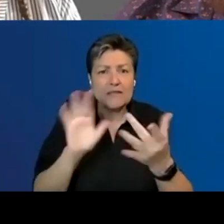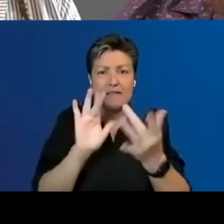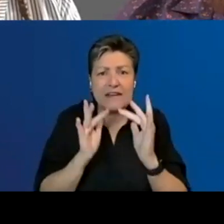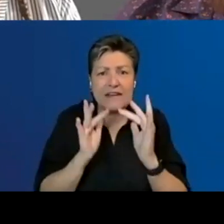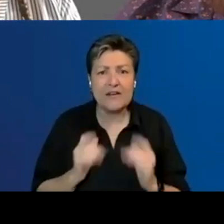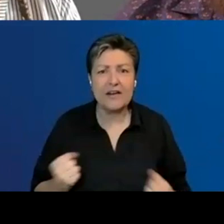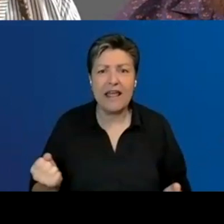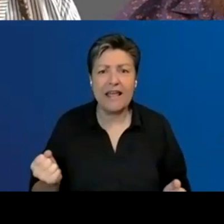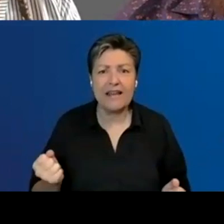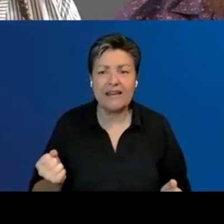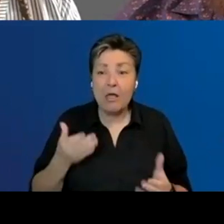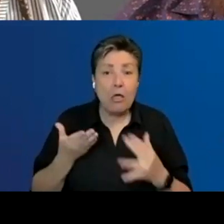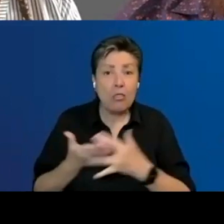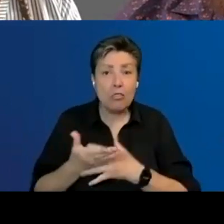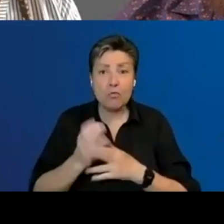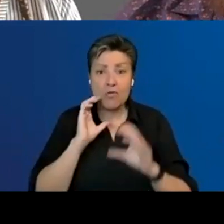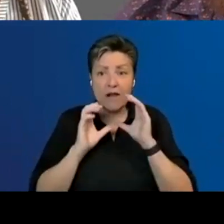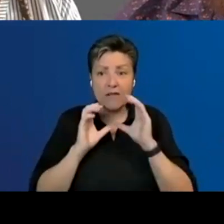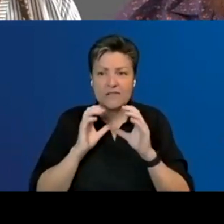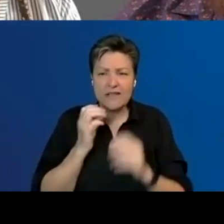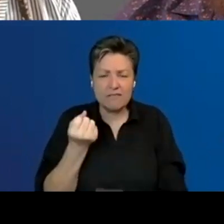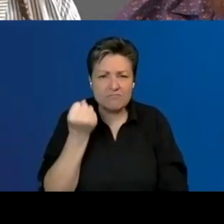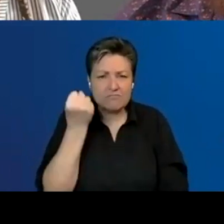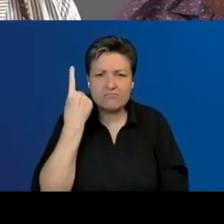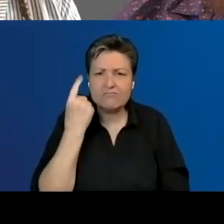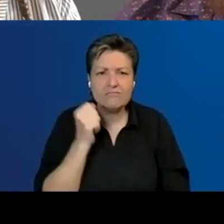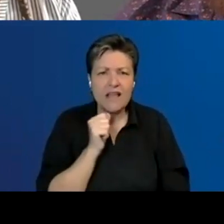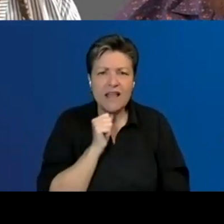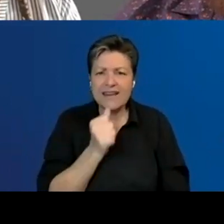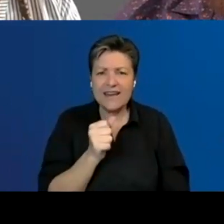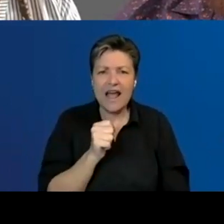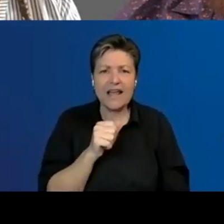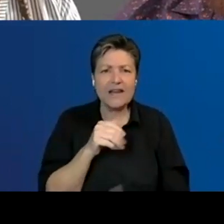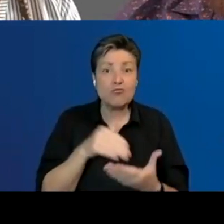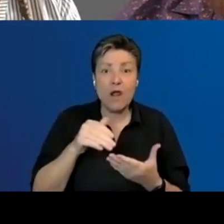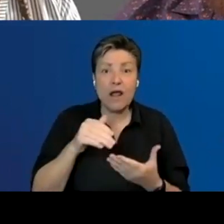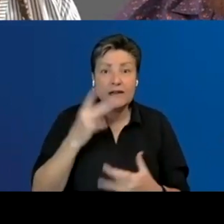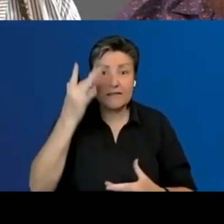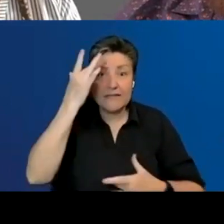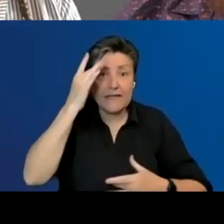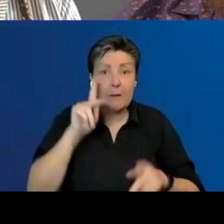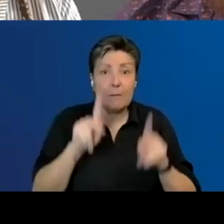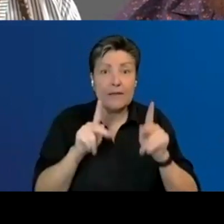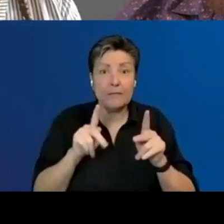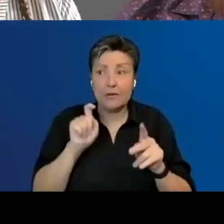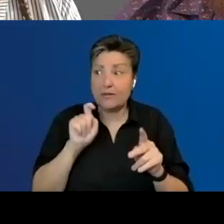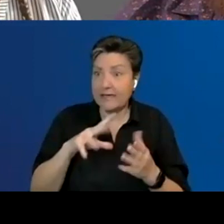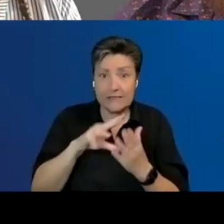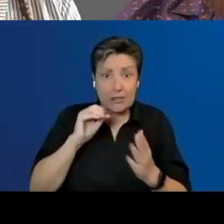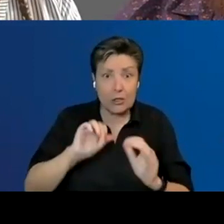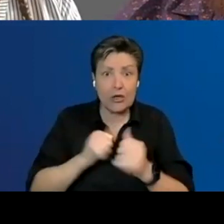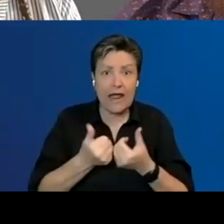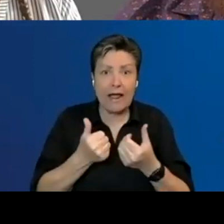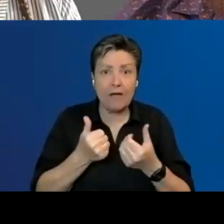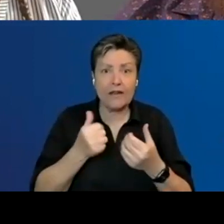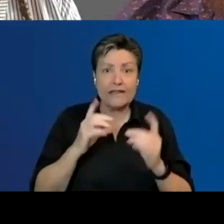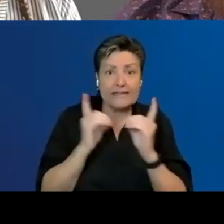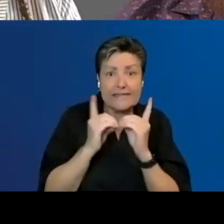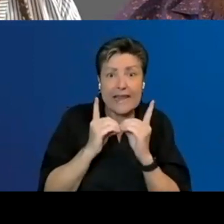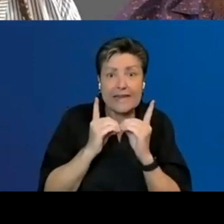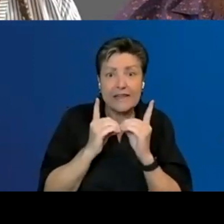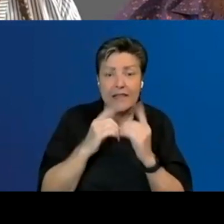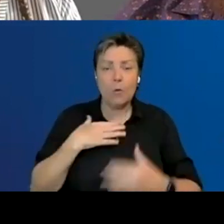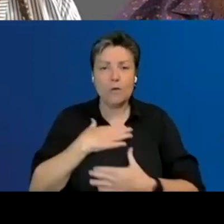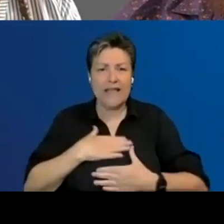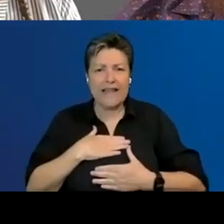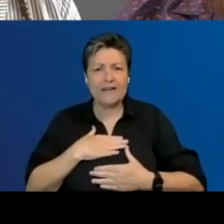But like through these conversations, I realized that it wasn't like chronically ill people that needed to learn how to date, but it was the entertainment industry that